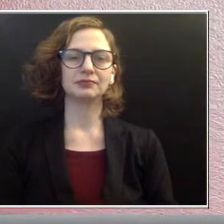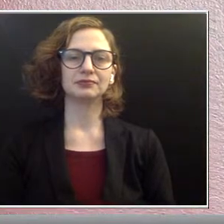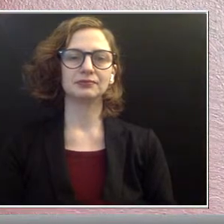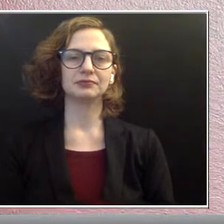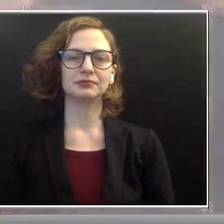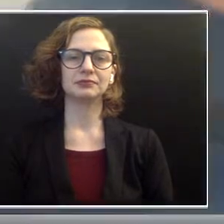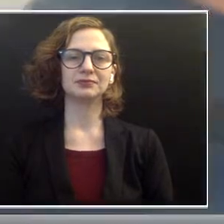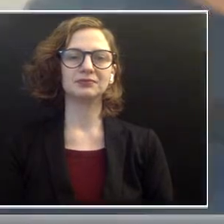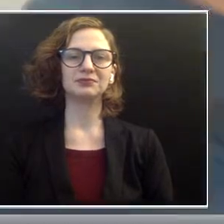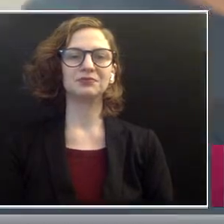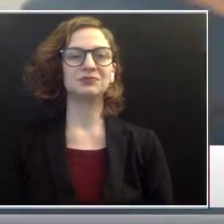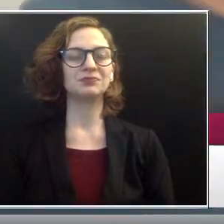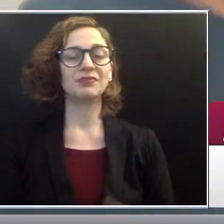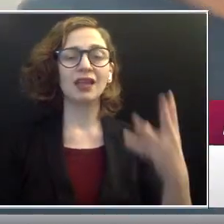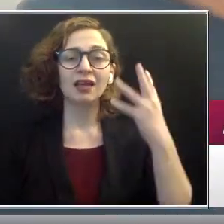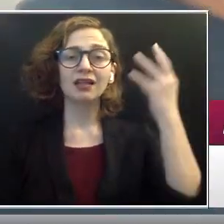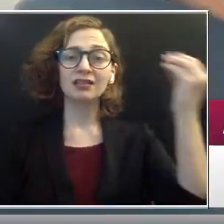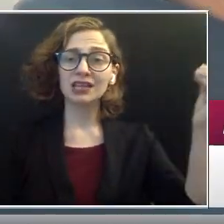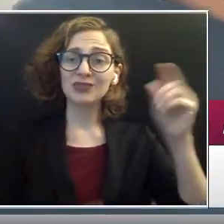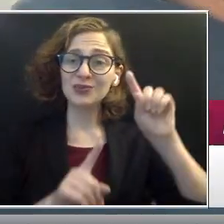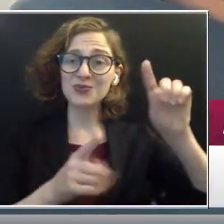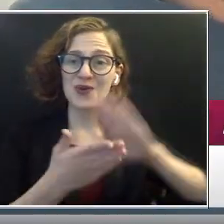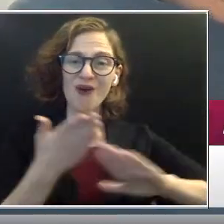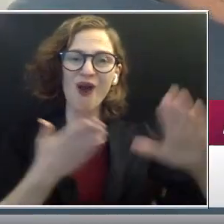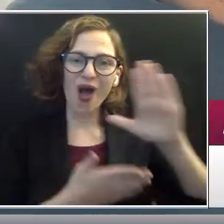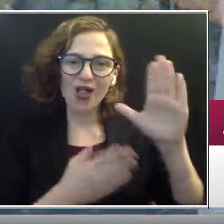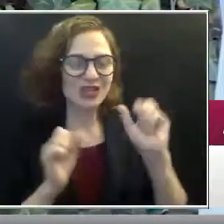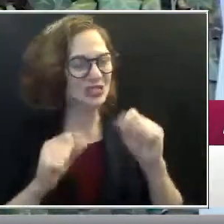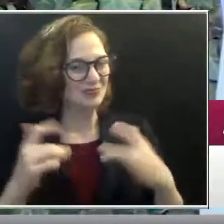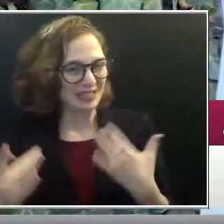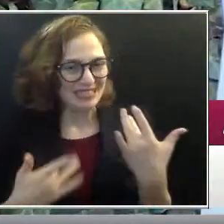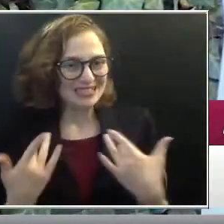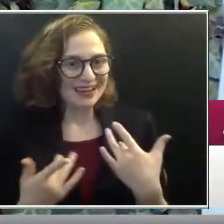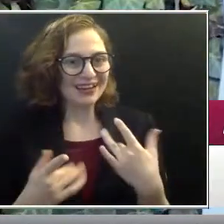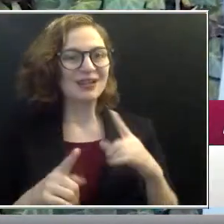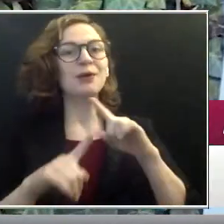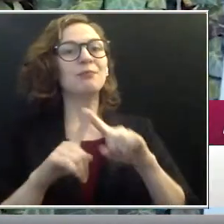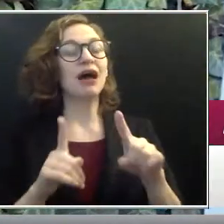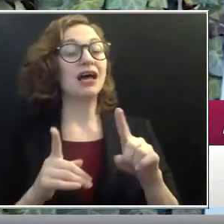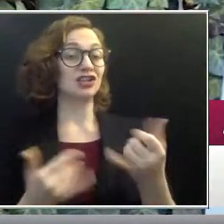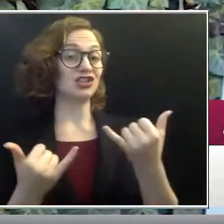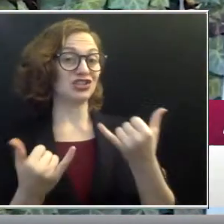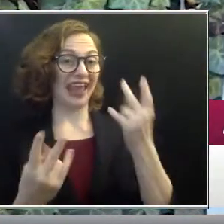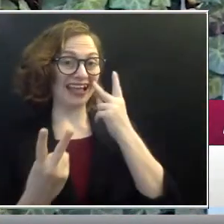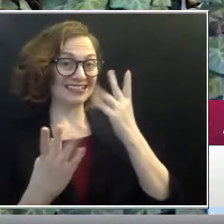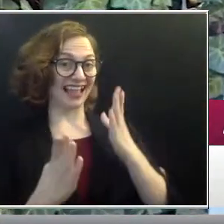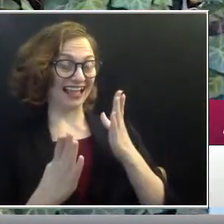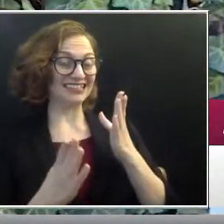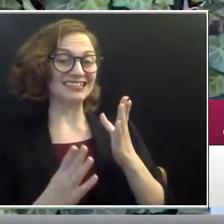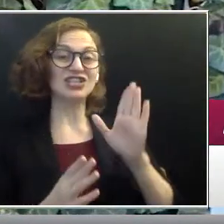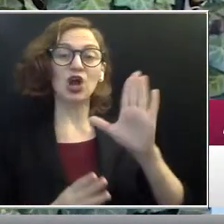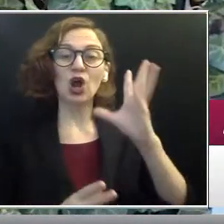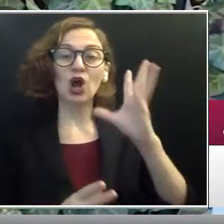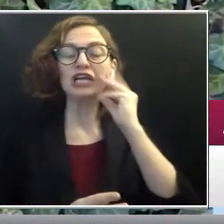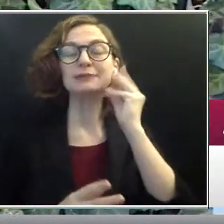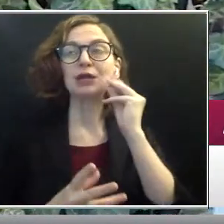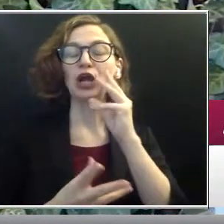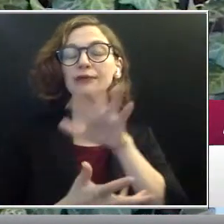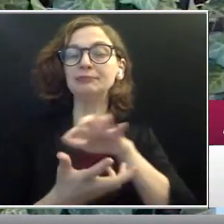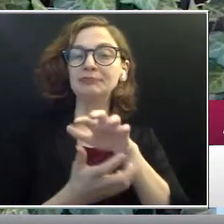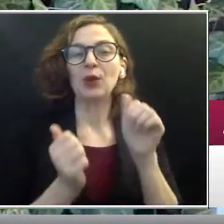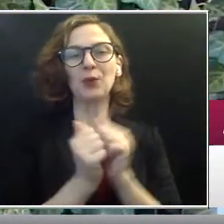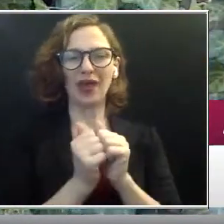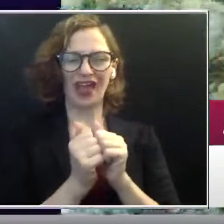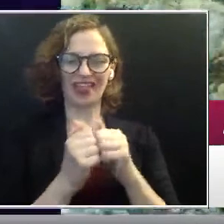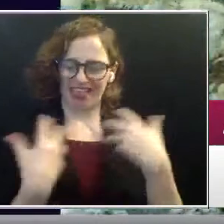Leaving for college is an exciting time, but for today's guest, that excitement came with some health concerns, including unexplained weight loss and